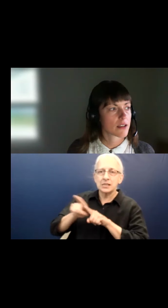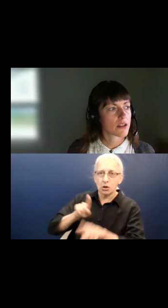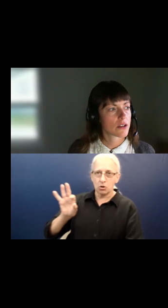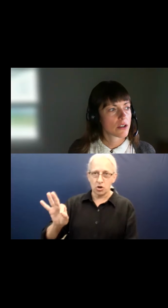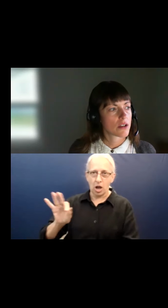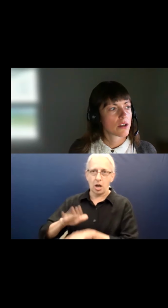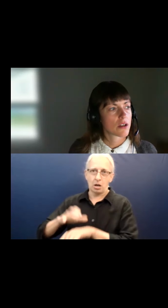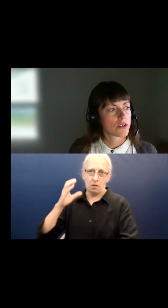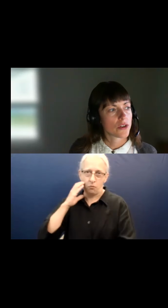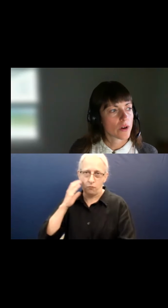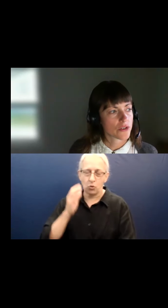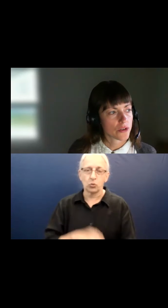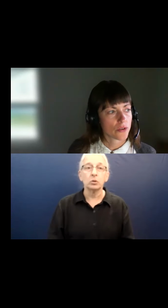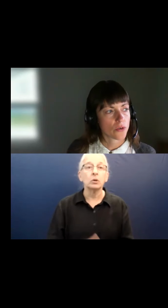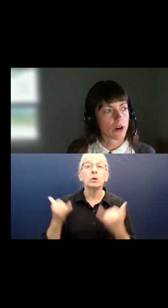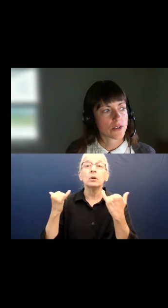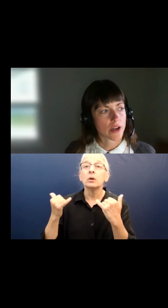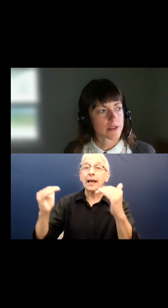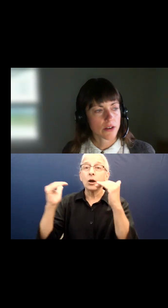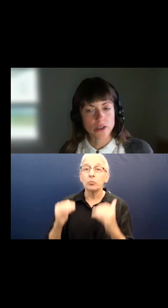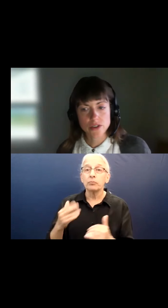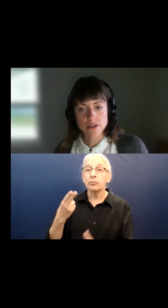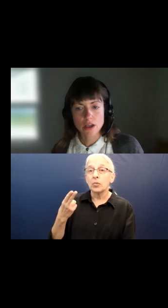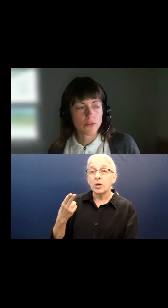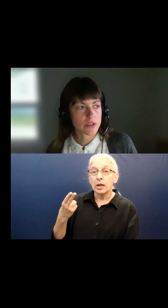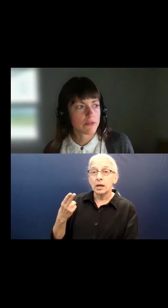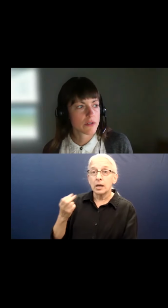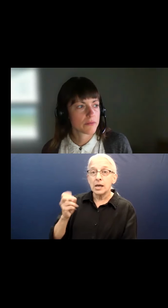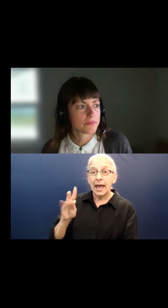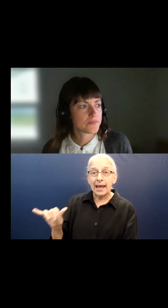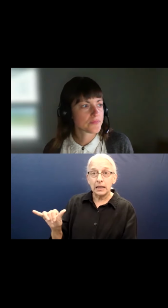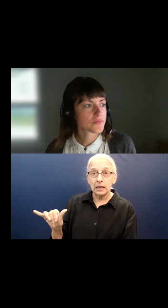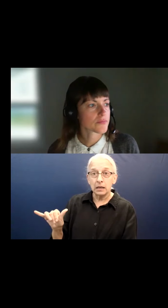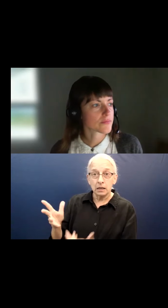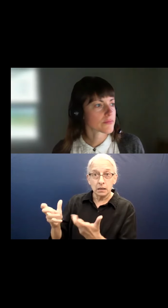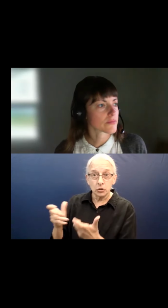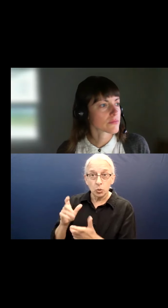Haley, do you want to address the questions that we've received?